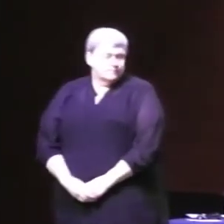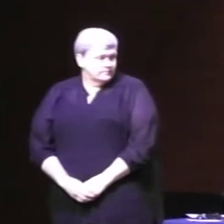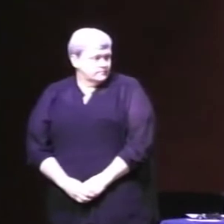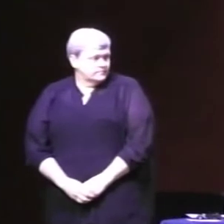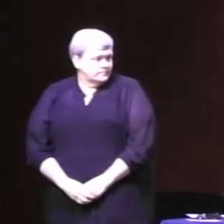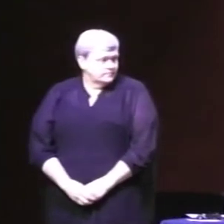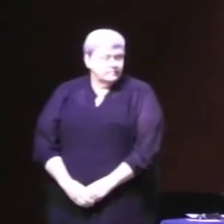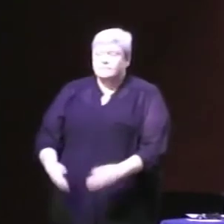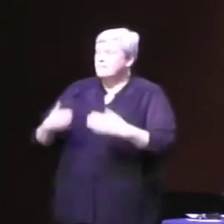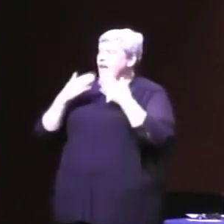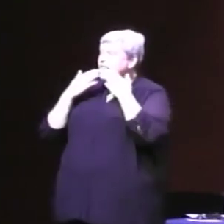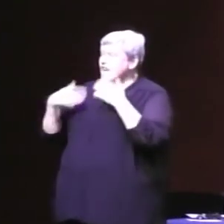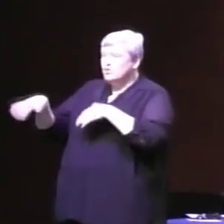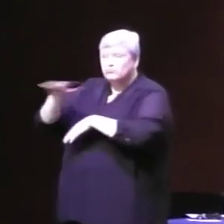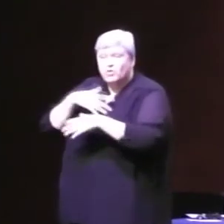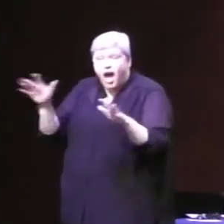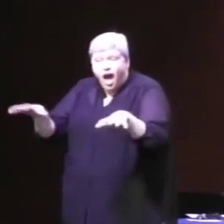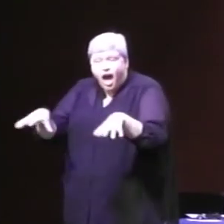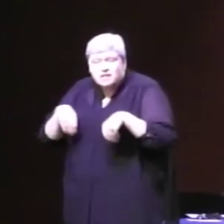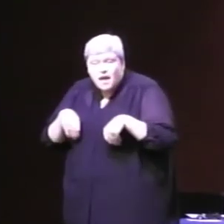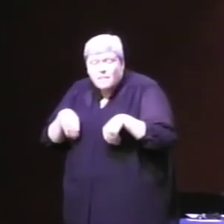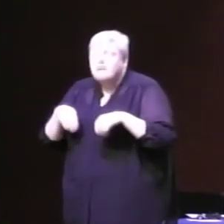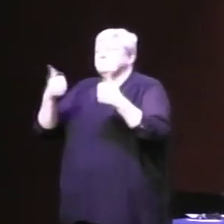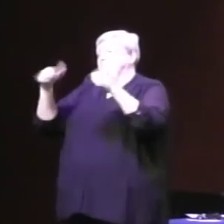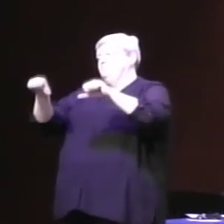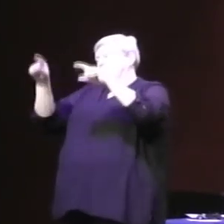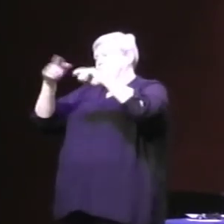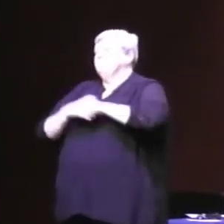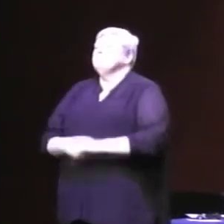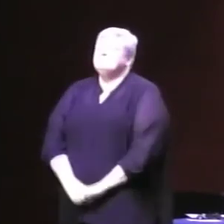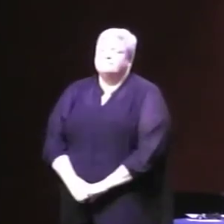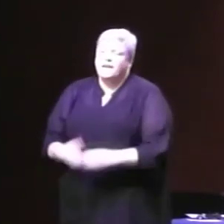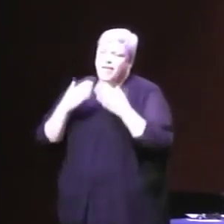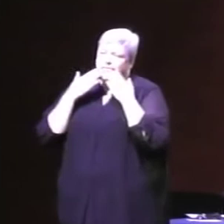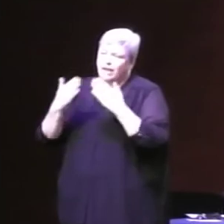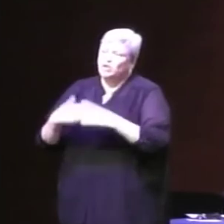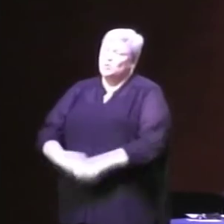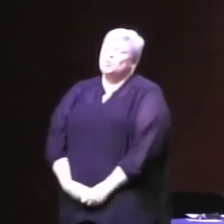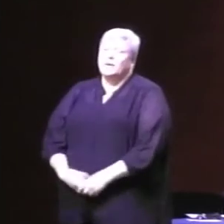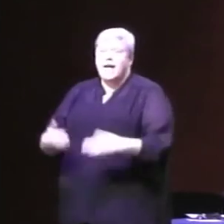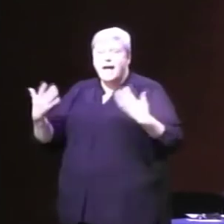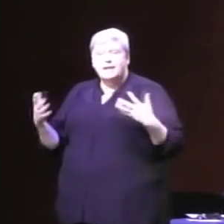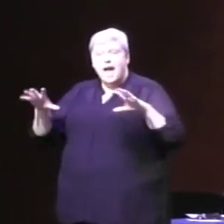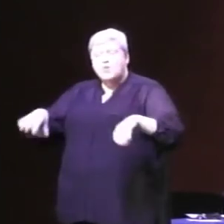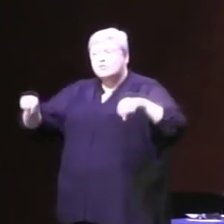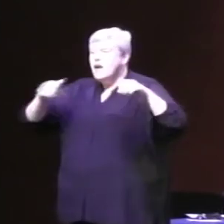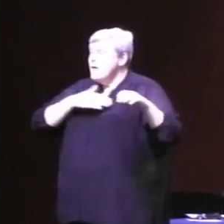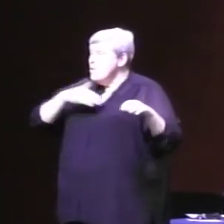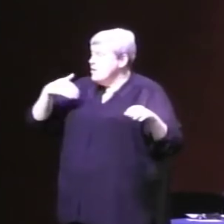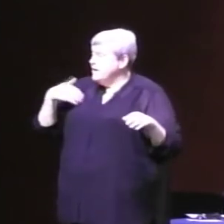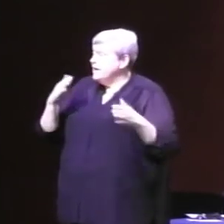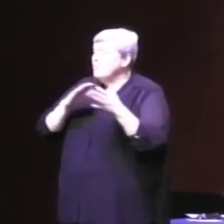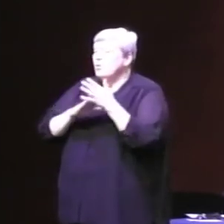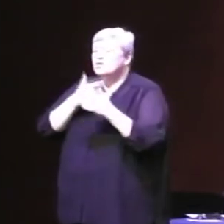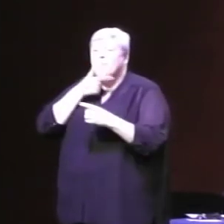Thanks, Willie. Does Congress accept the report? Agreed. Thank you. We'll now begin the morning session with motions on